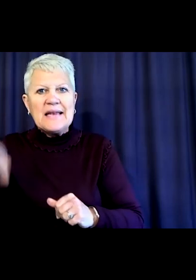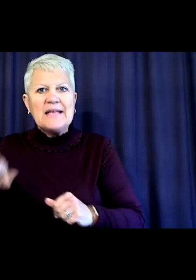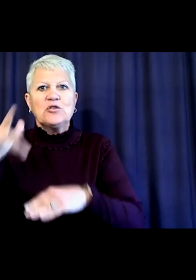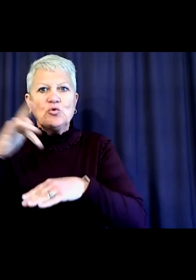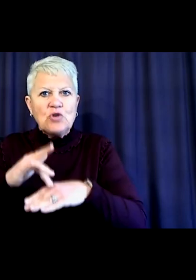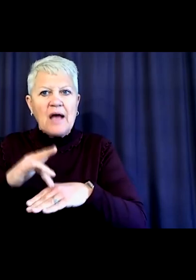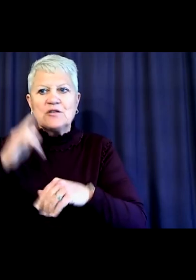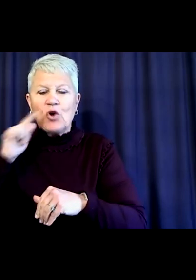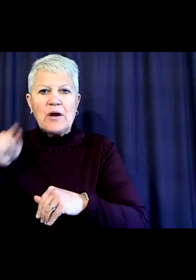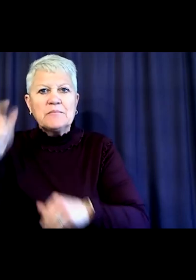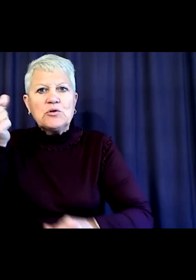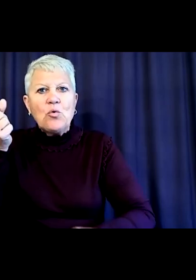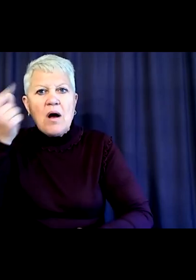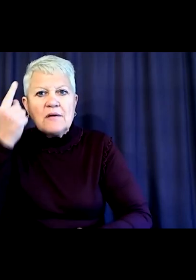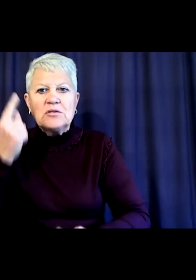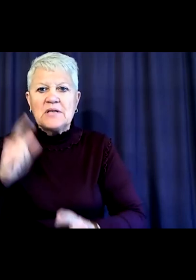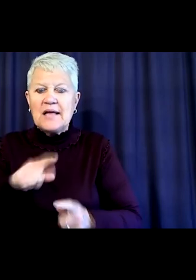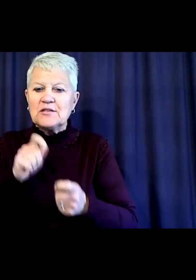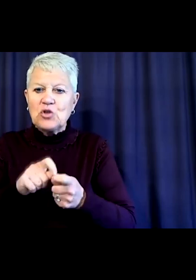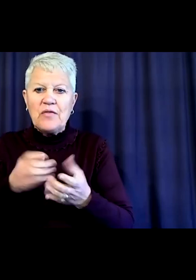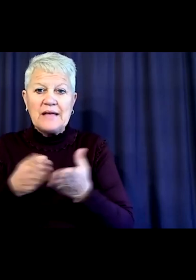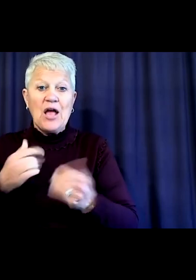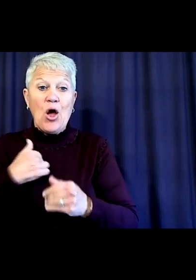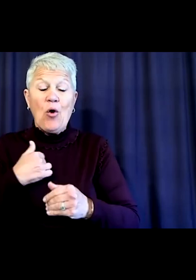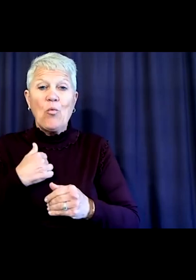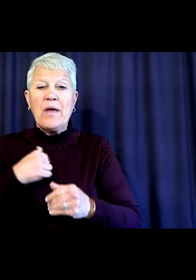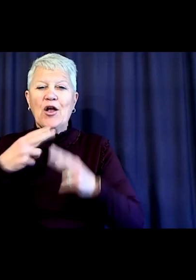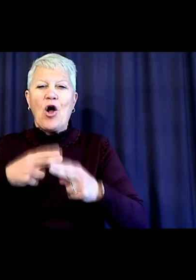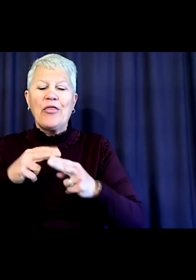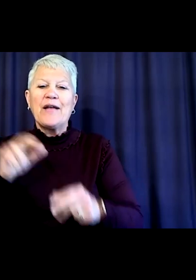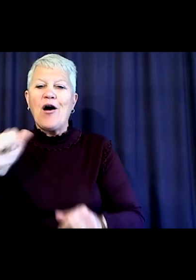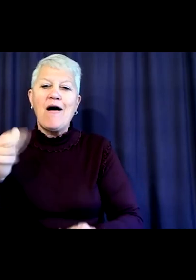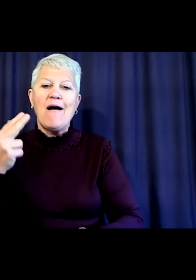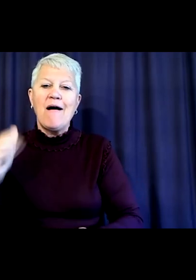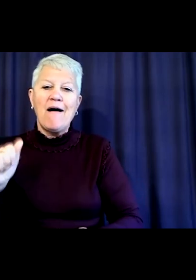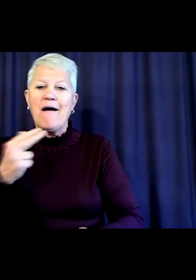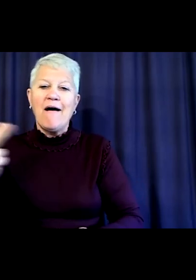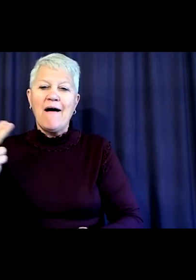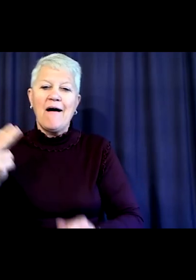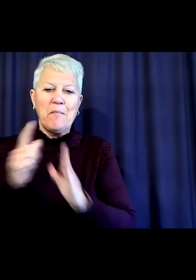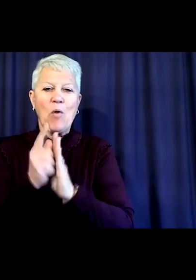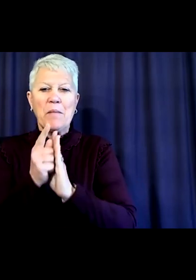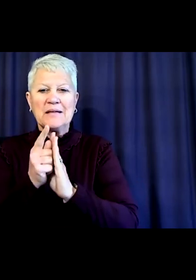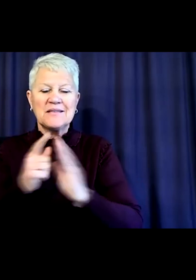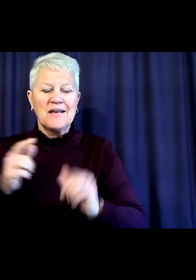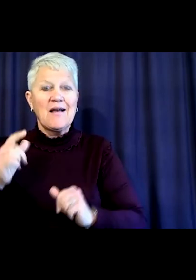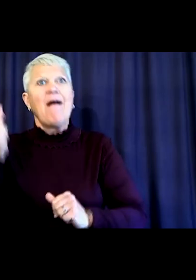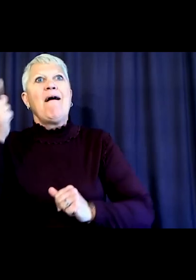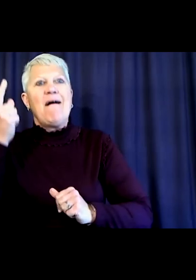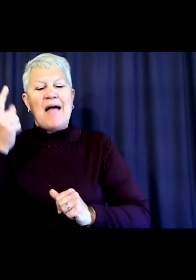to be able to understand certain. So we call the aha moments of the, they call it like that. I know it's tactile working memory